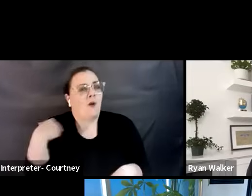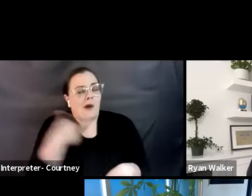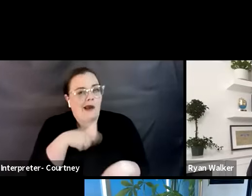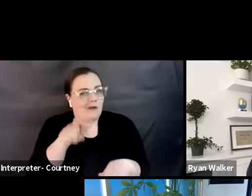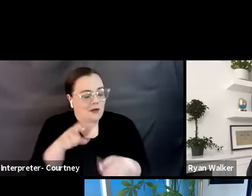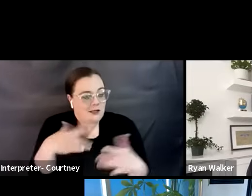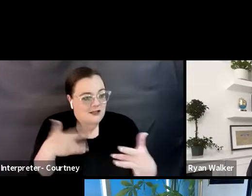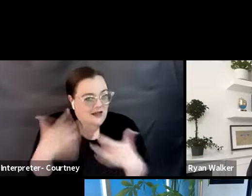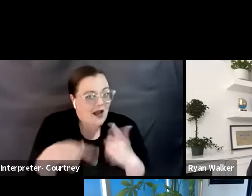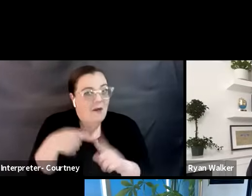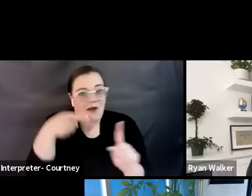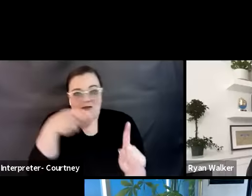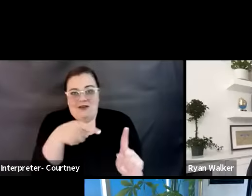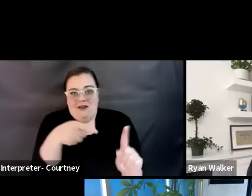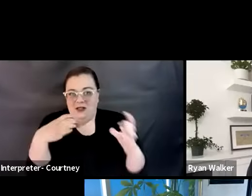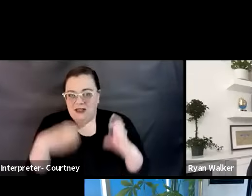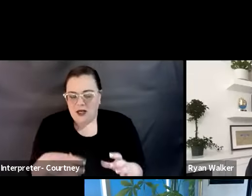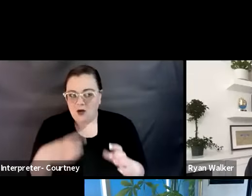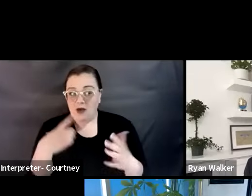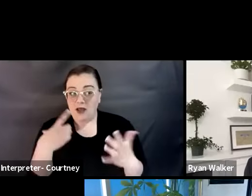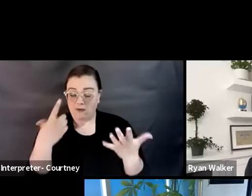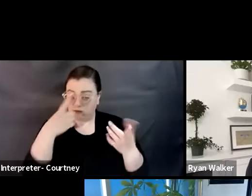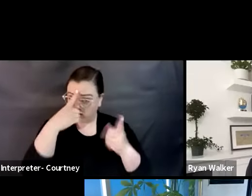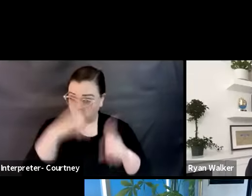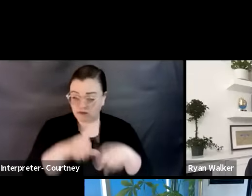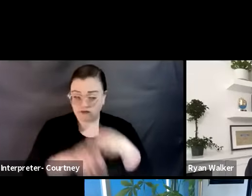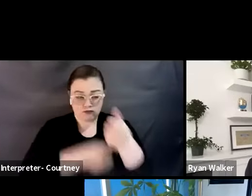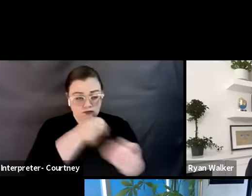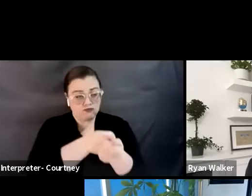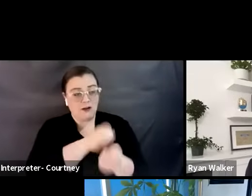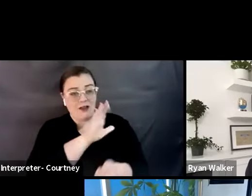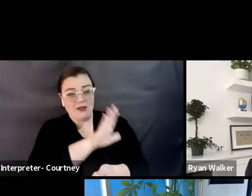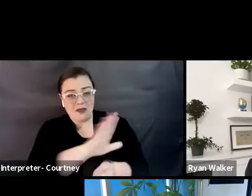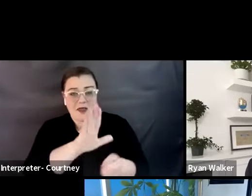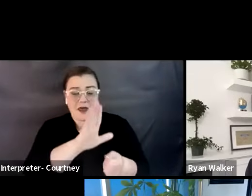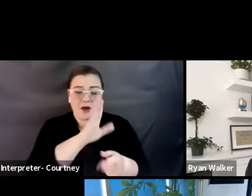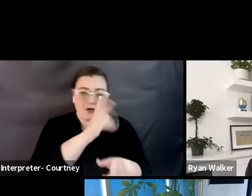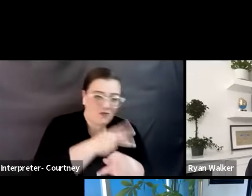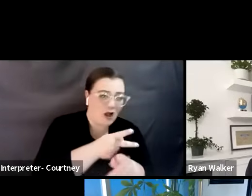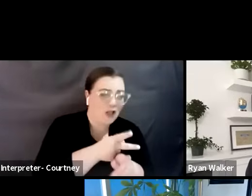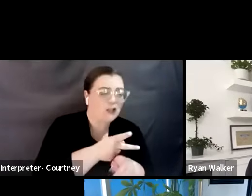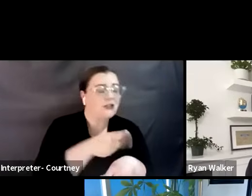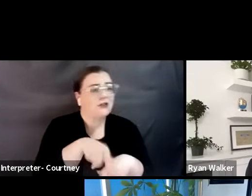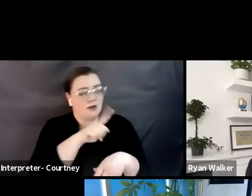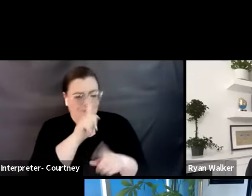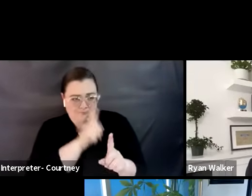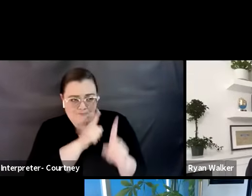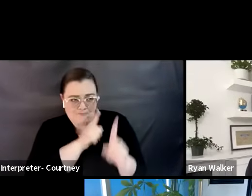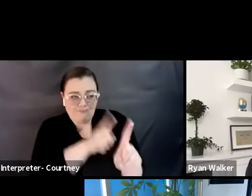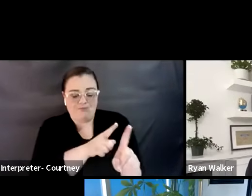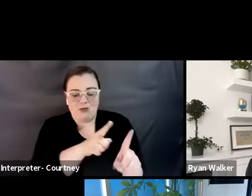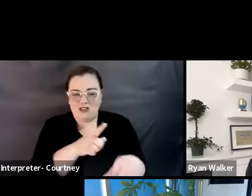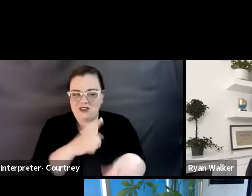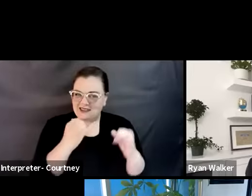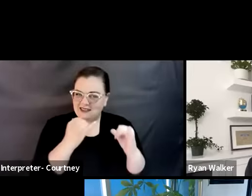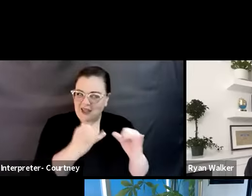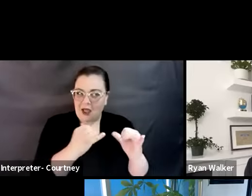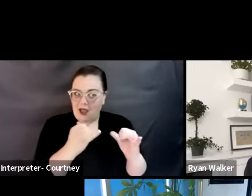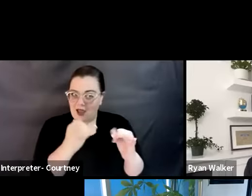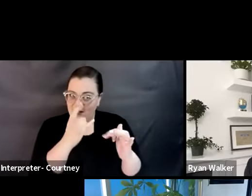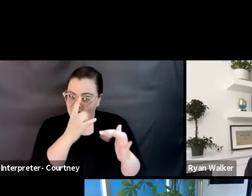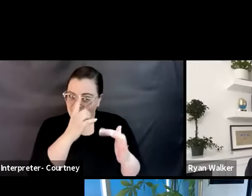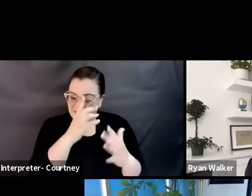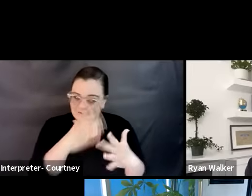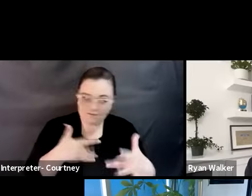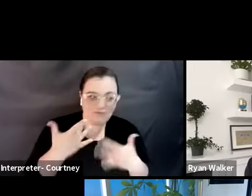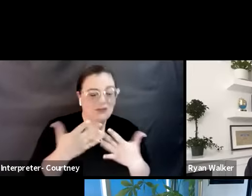client. We have to be into the projects that they're into. We have to have the same kind of inline passions in order for us to really bring some good